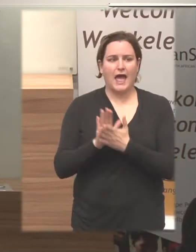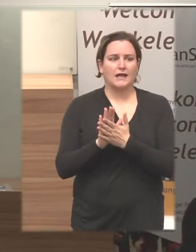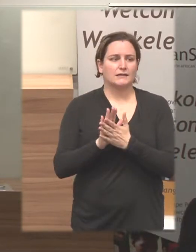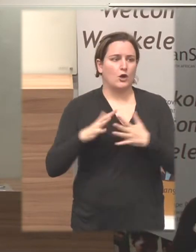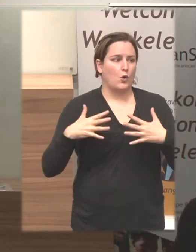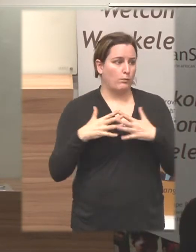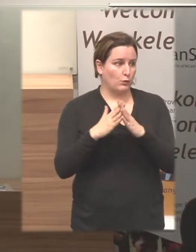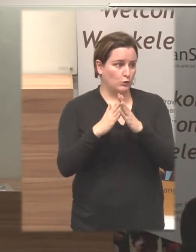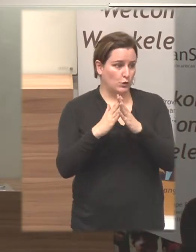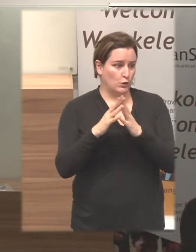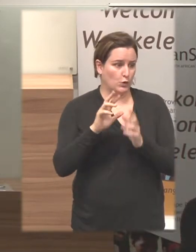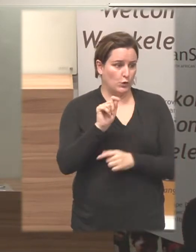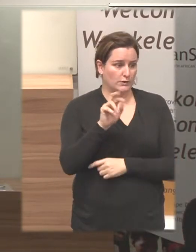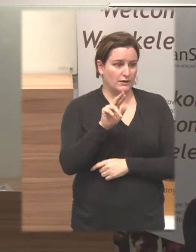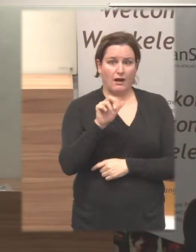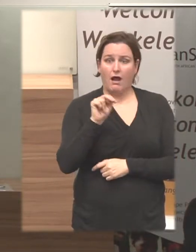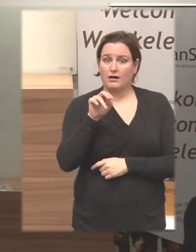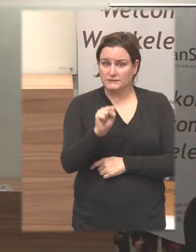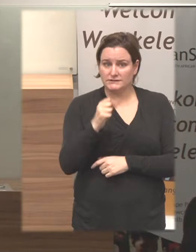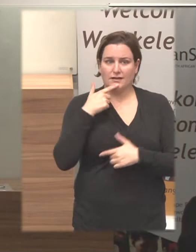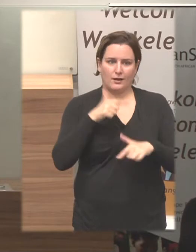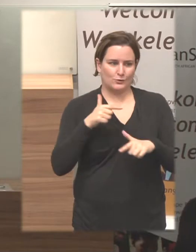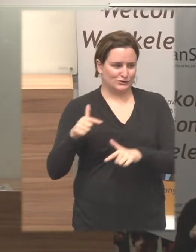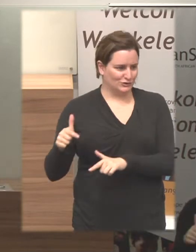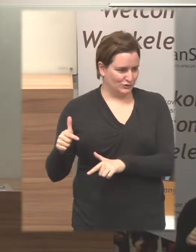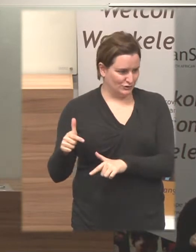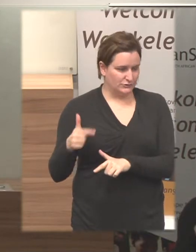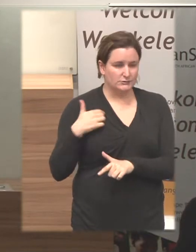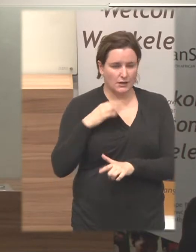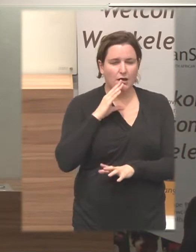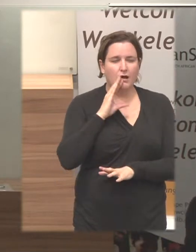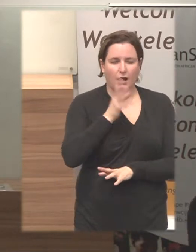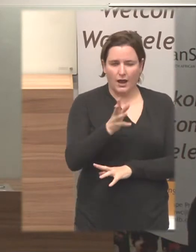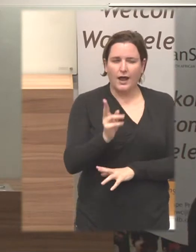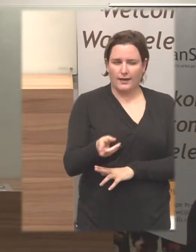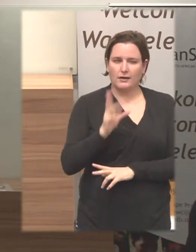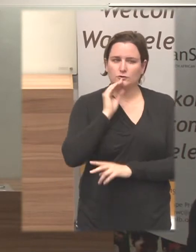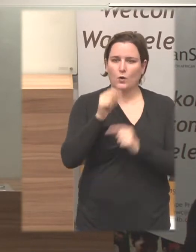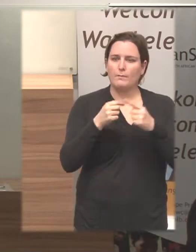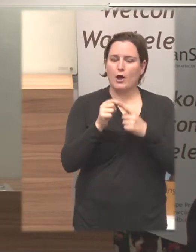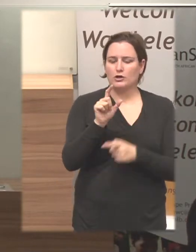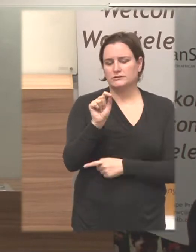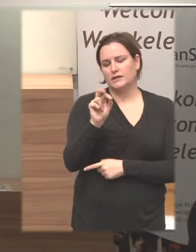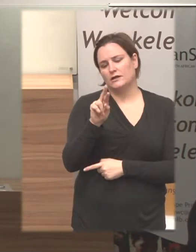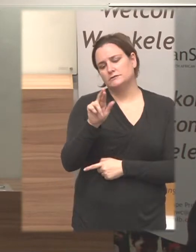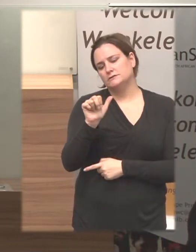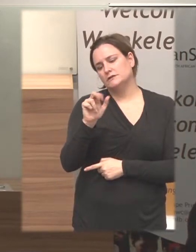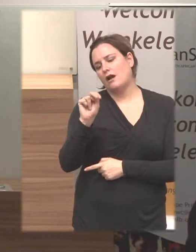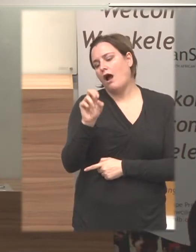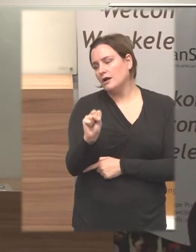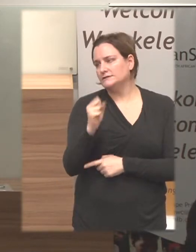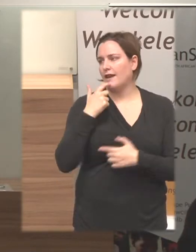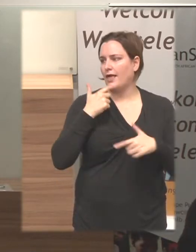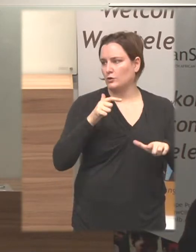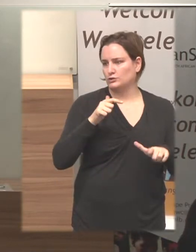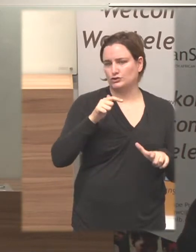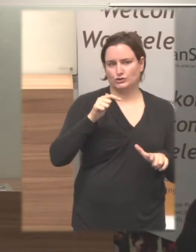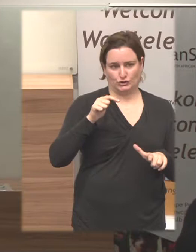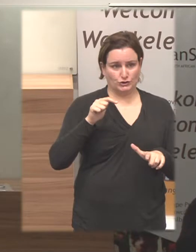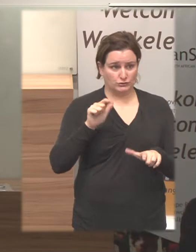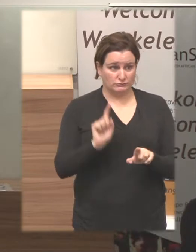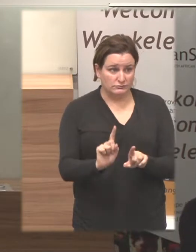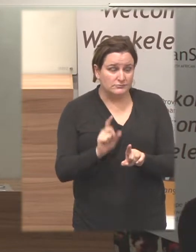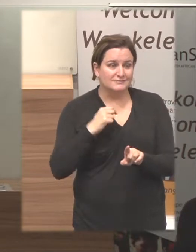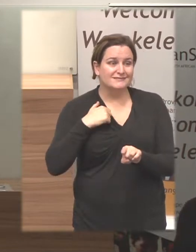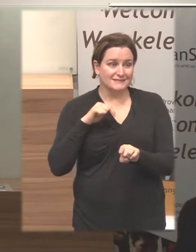Ubuntu translanguaging. And I'm going to come back to the term translanguaging later, because that's the term that has been taken up most